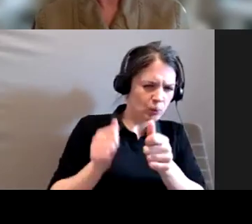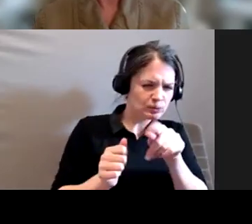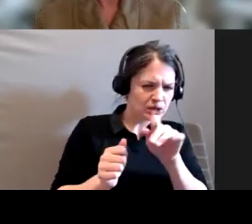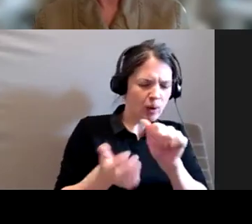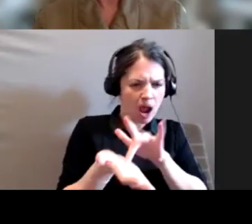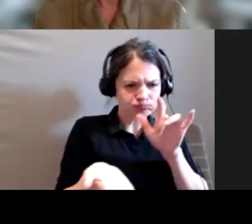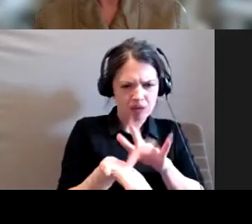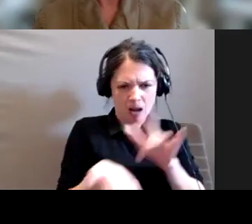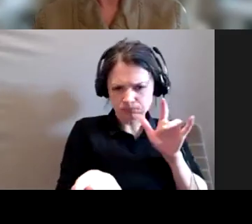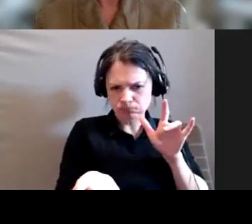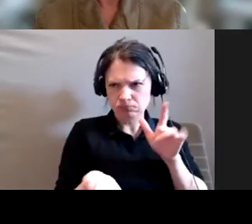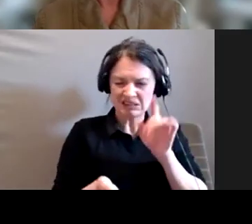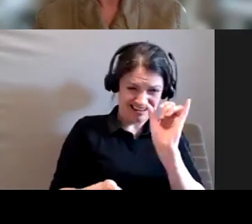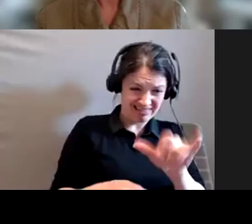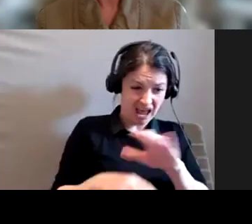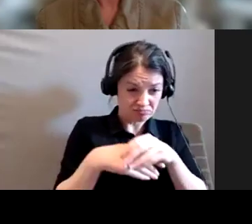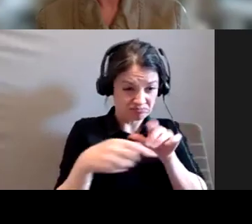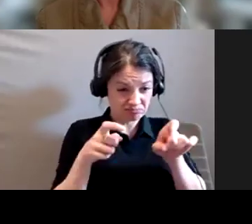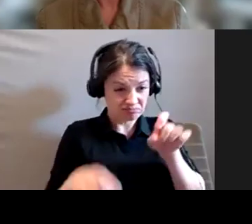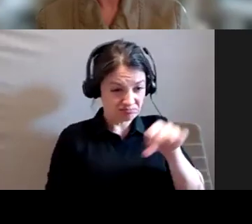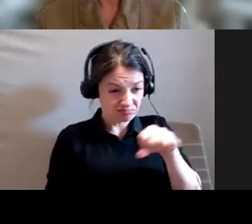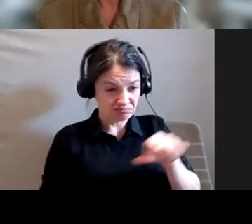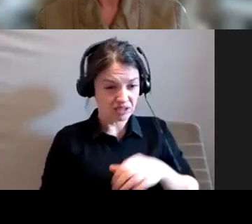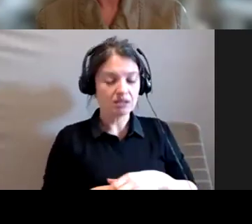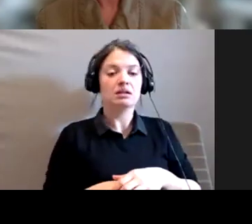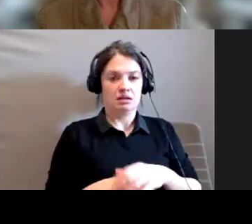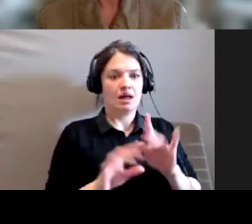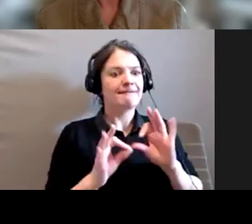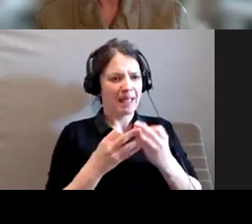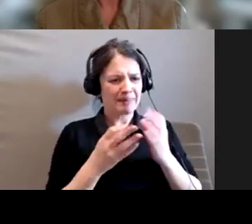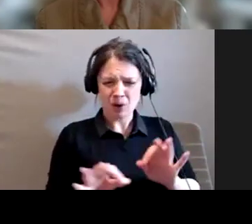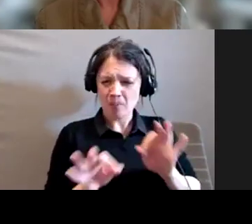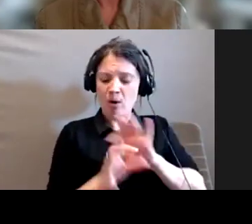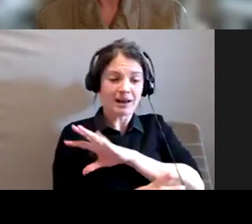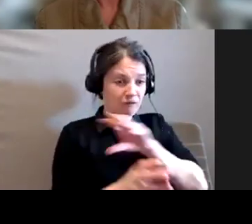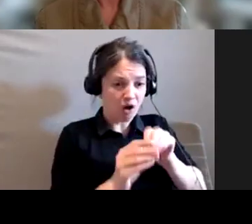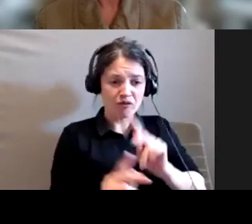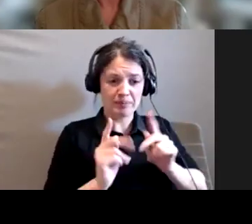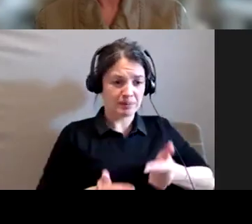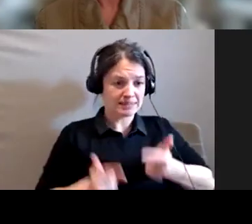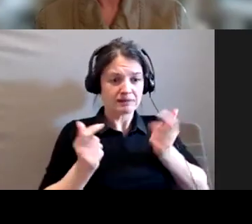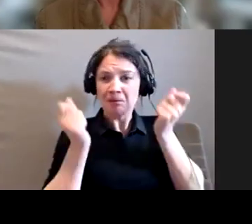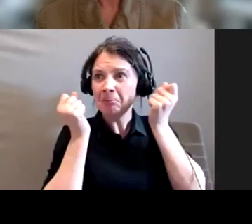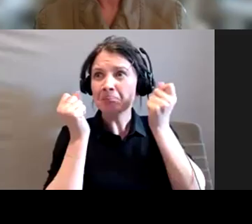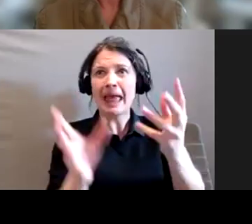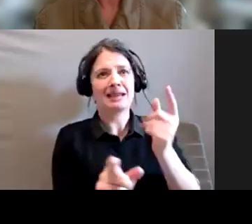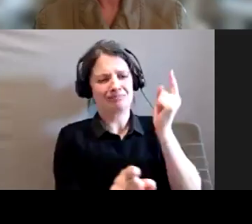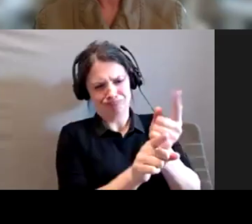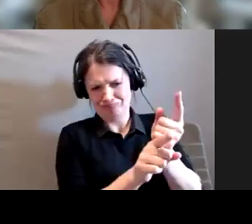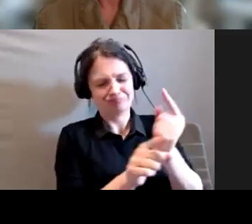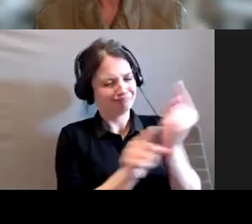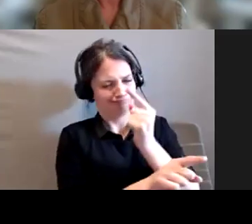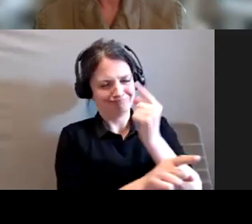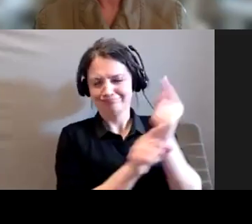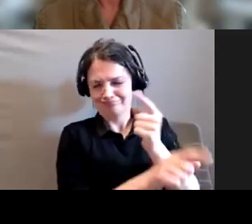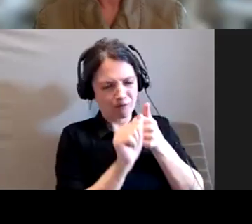control. Families do play an important role, and many people are acting in an appropriate and in the best interest of